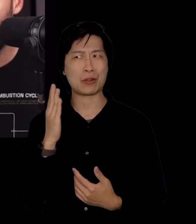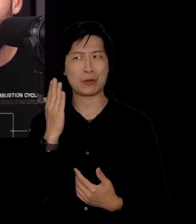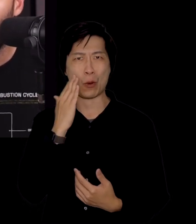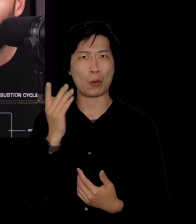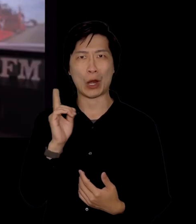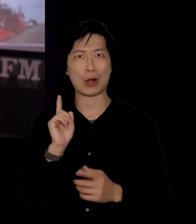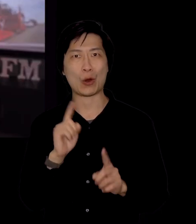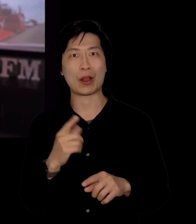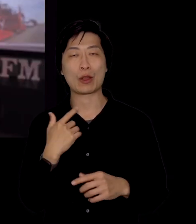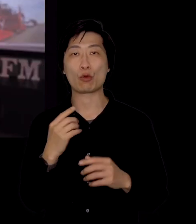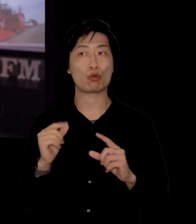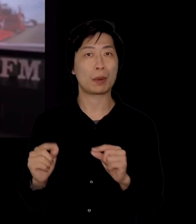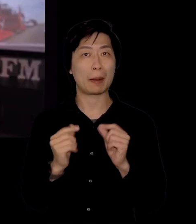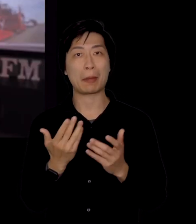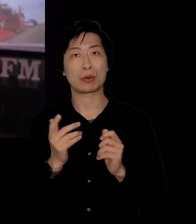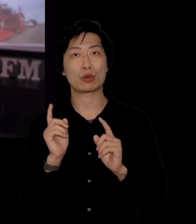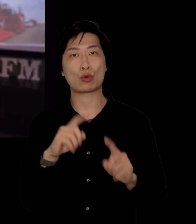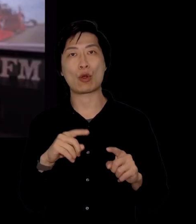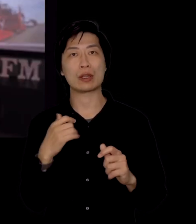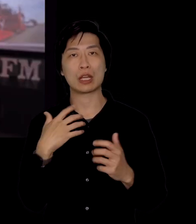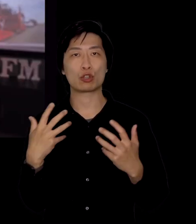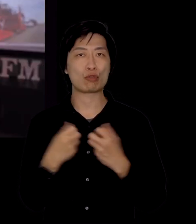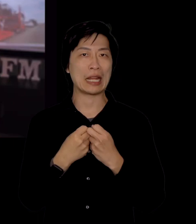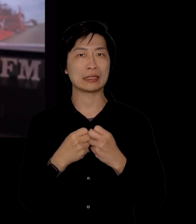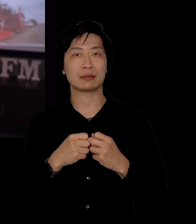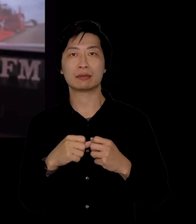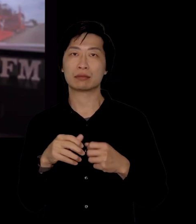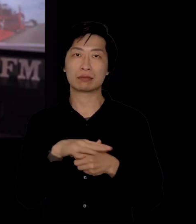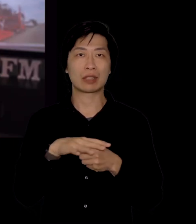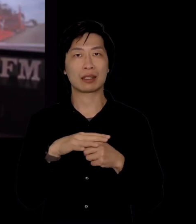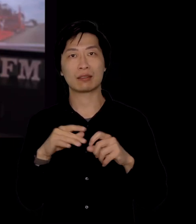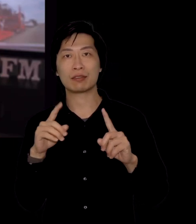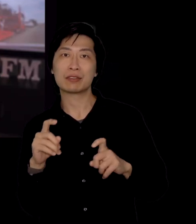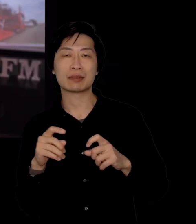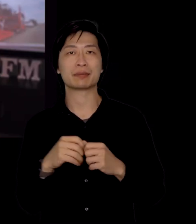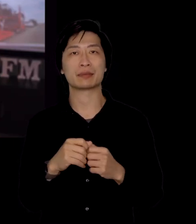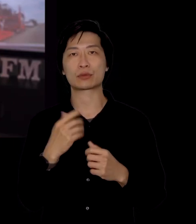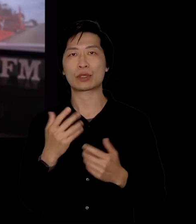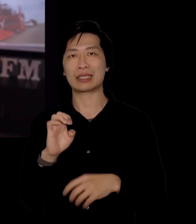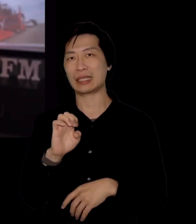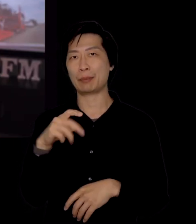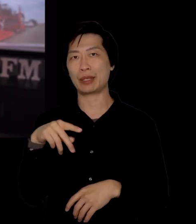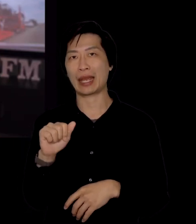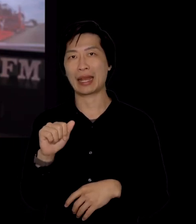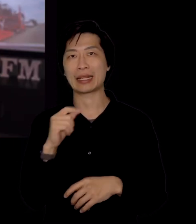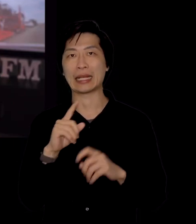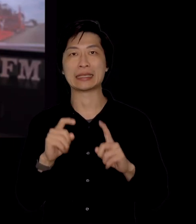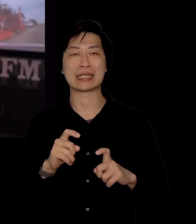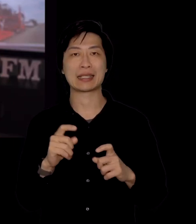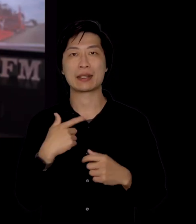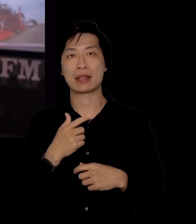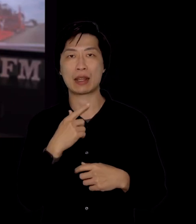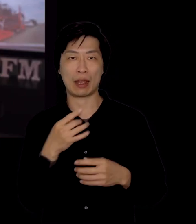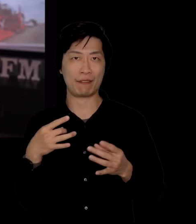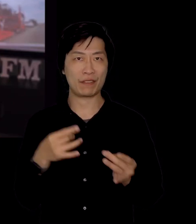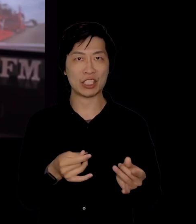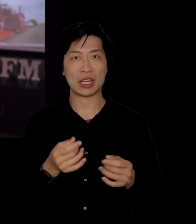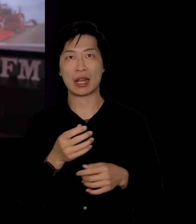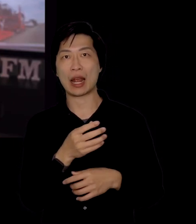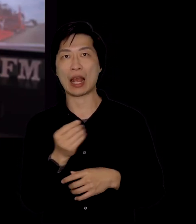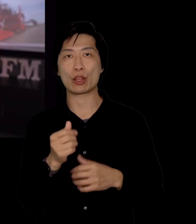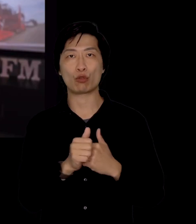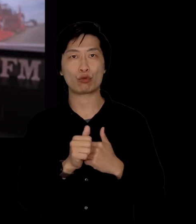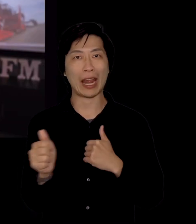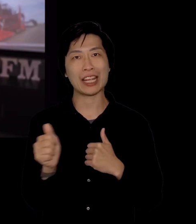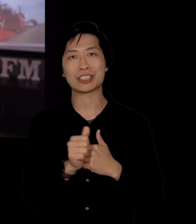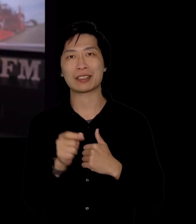where these are going. The rumor is these might be going to some sort of crash test facility or EPA where they test the efficiency